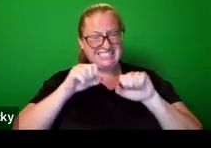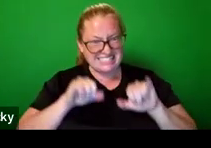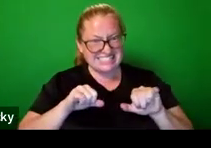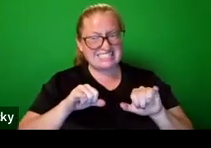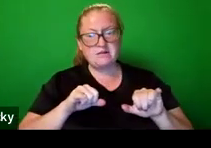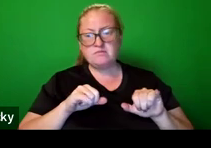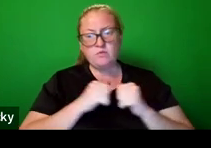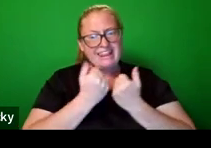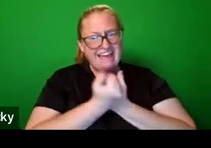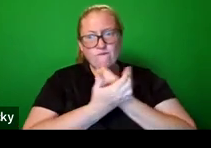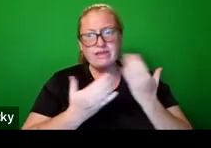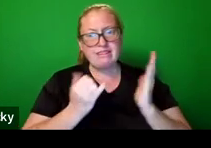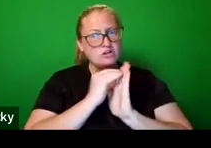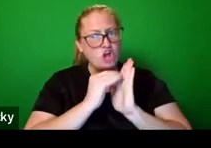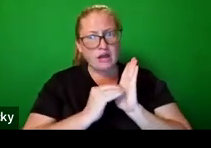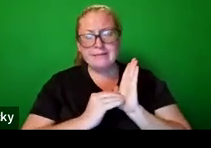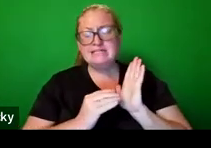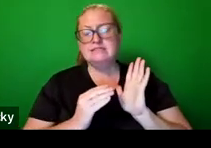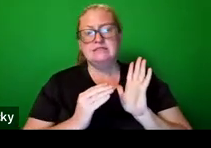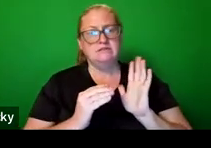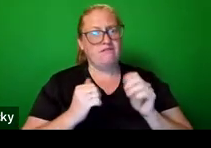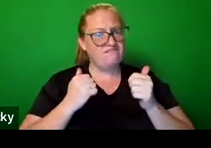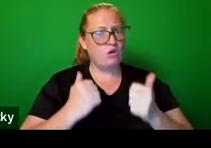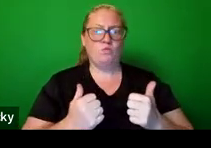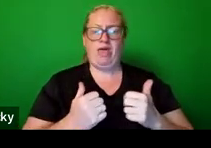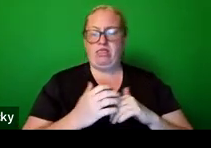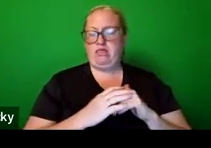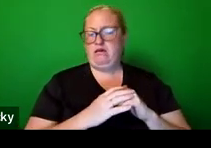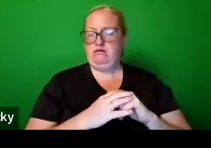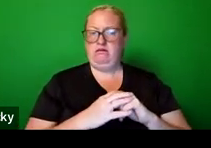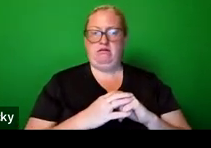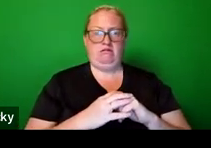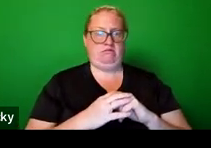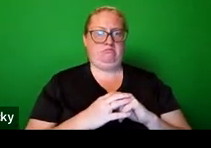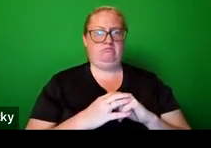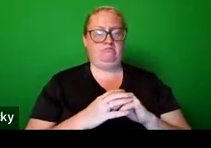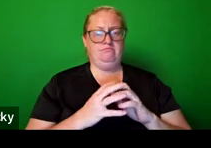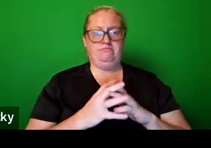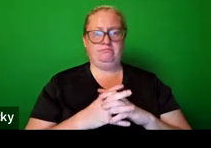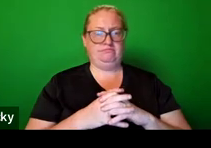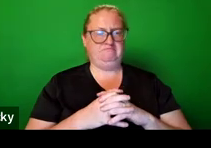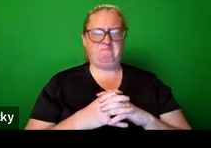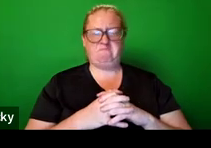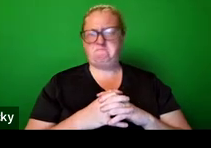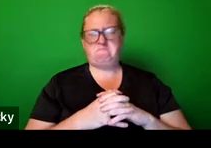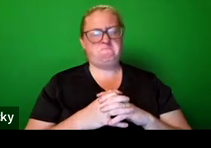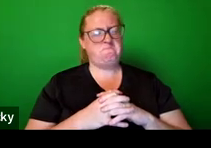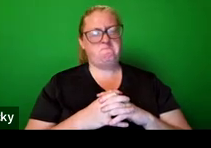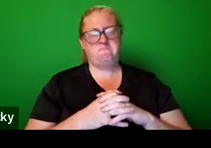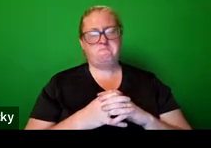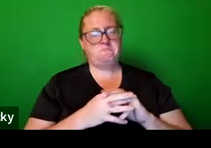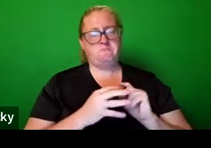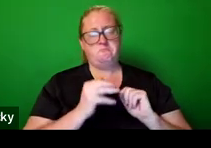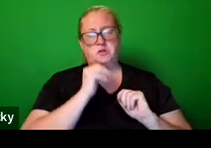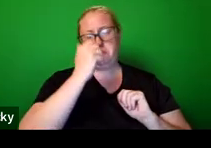with everything that's documented very well, that I don't see at this point in time that we need